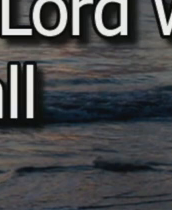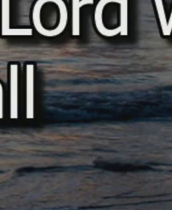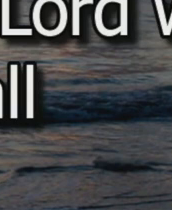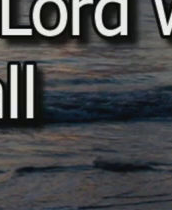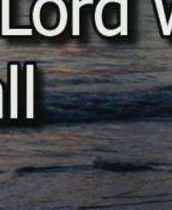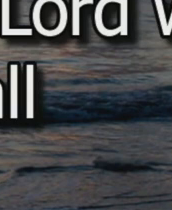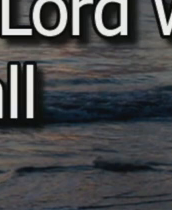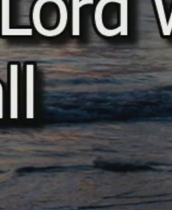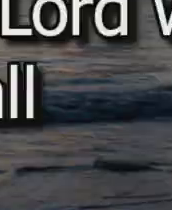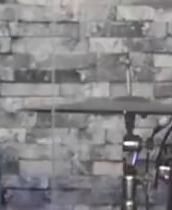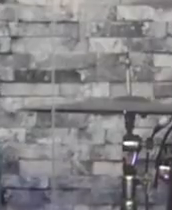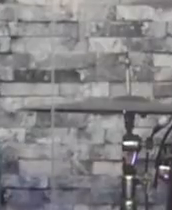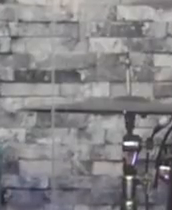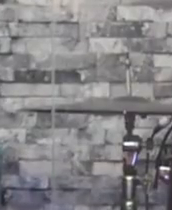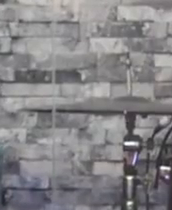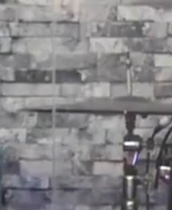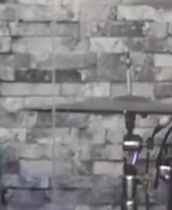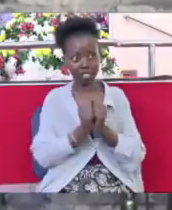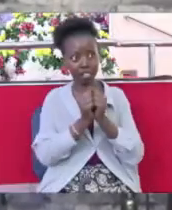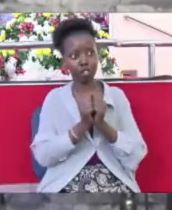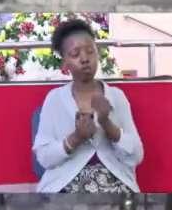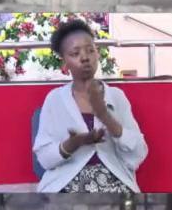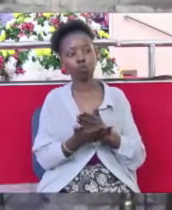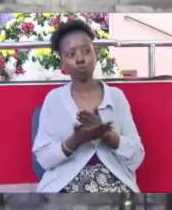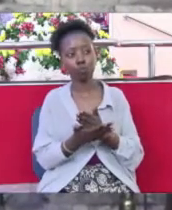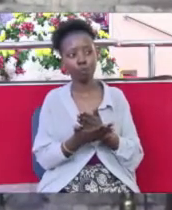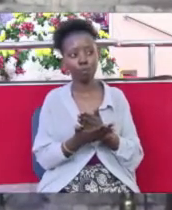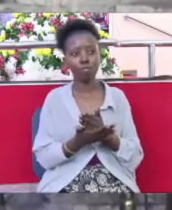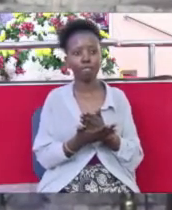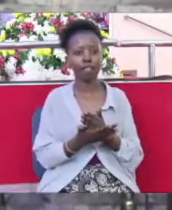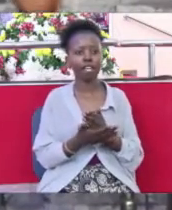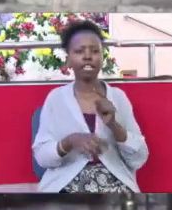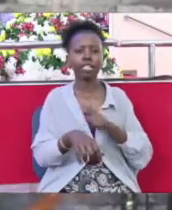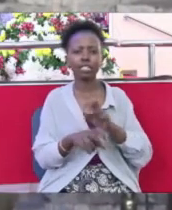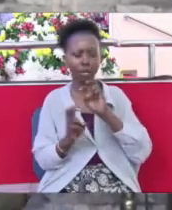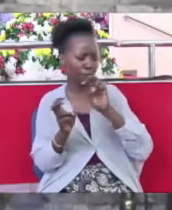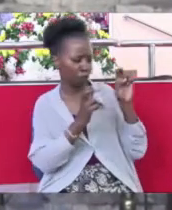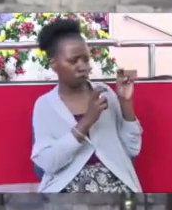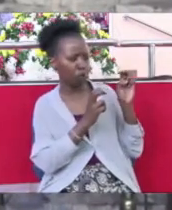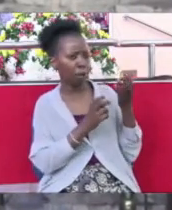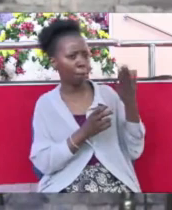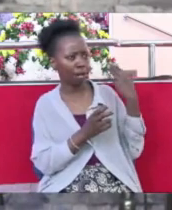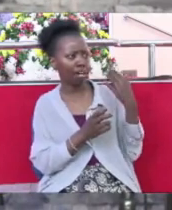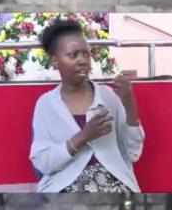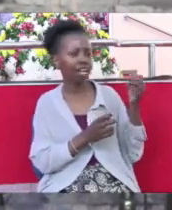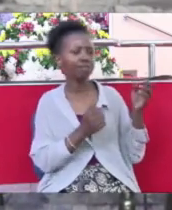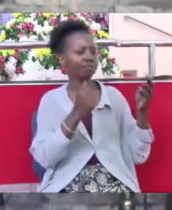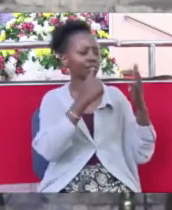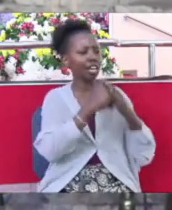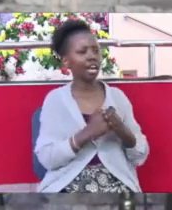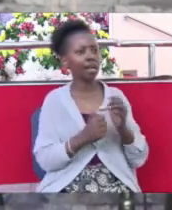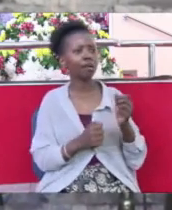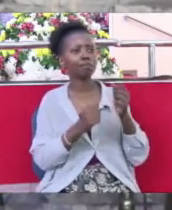10th month. We have just begun the 10th month. Tuko katika mwezi wa kumi. Tumewanza tu. When we look back for the last 9 months, ukiangalia miezi tisa ambayo imepita,